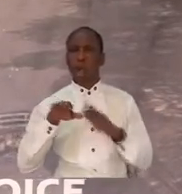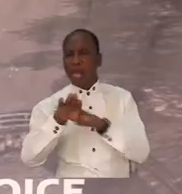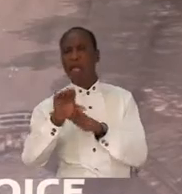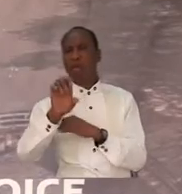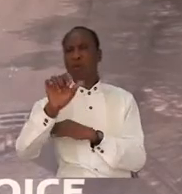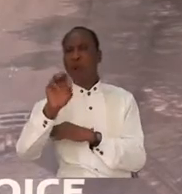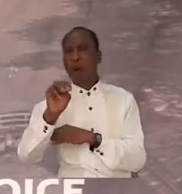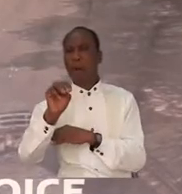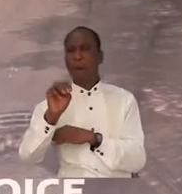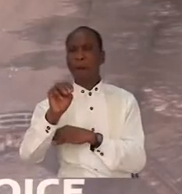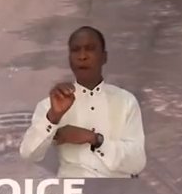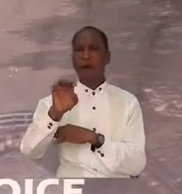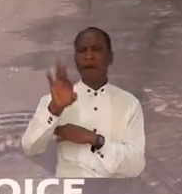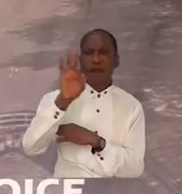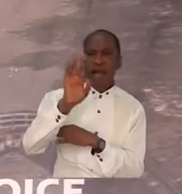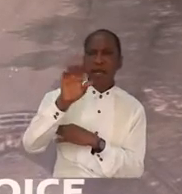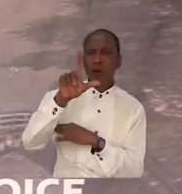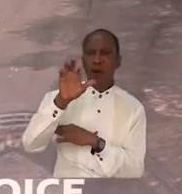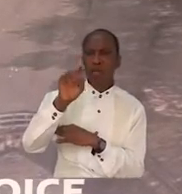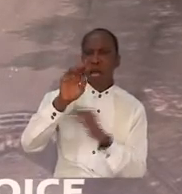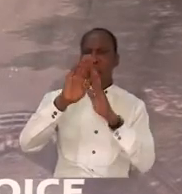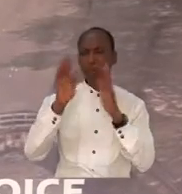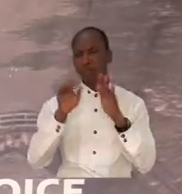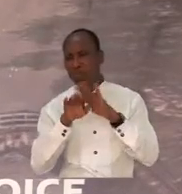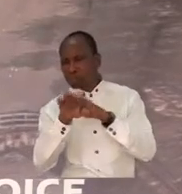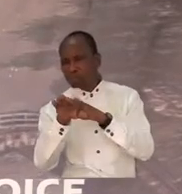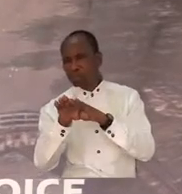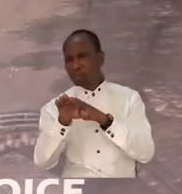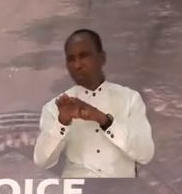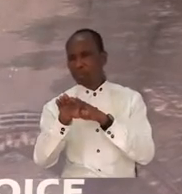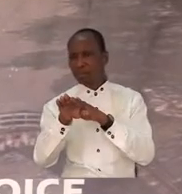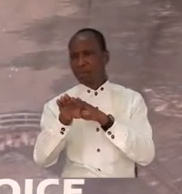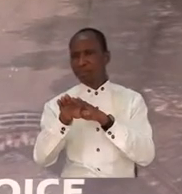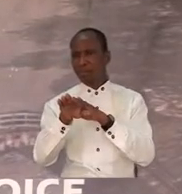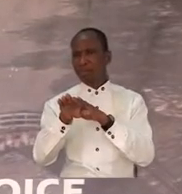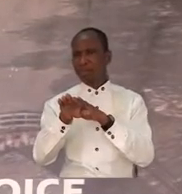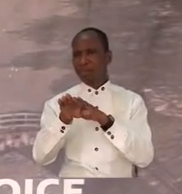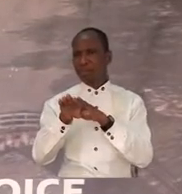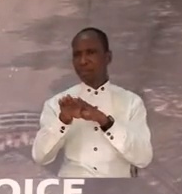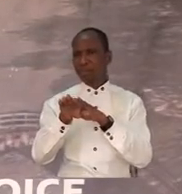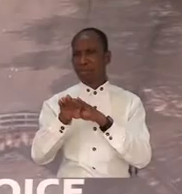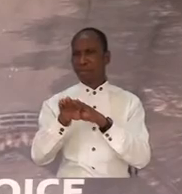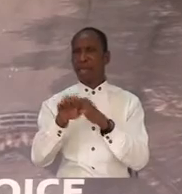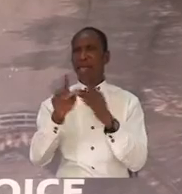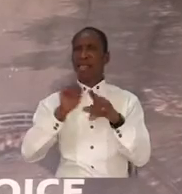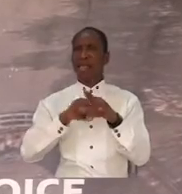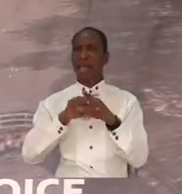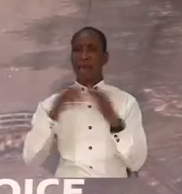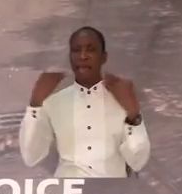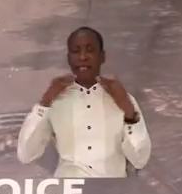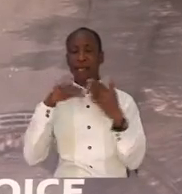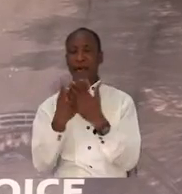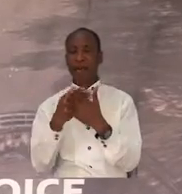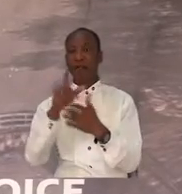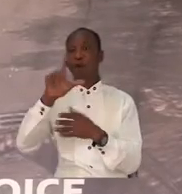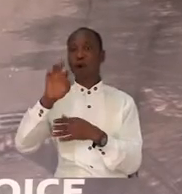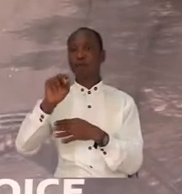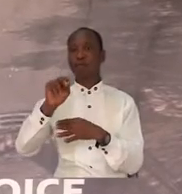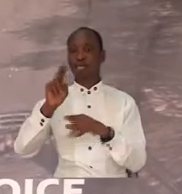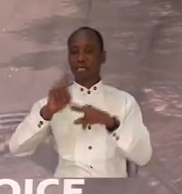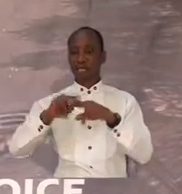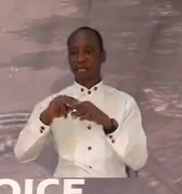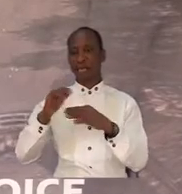ko Lot fi ye omu amiso obi a ife omu duru kro tie na nkasa na yesi Lot kra oti kro no gate ano omu